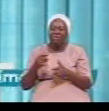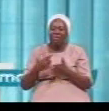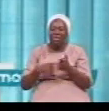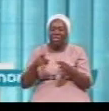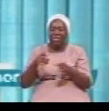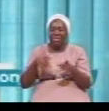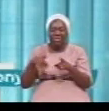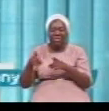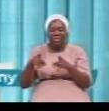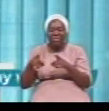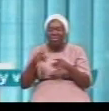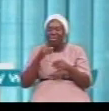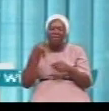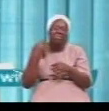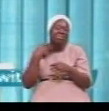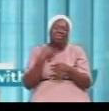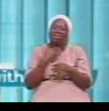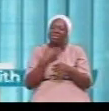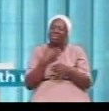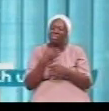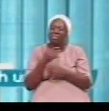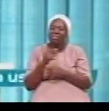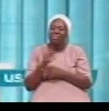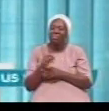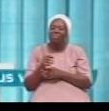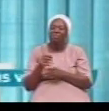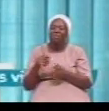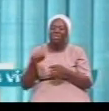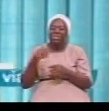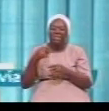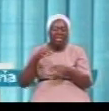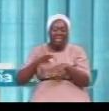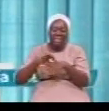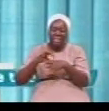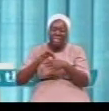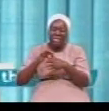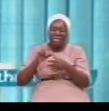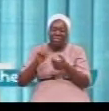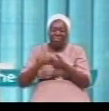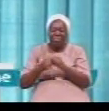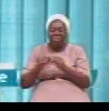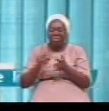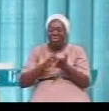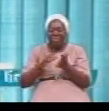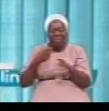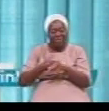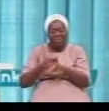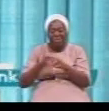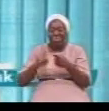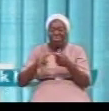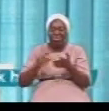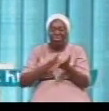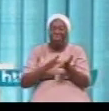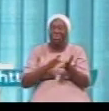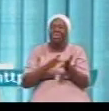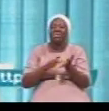on the neck are called papules. So those are skin papules, and they're very difficult to treat. Very?